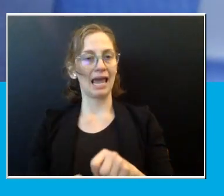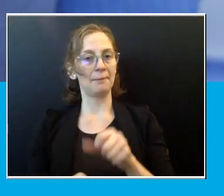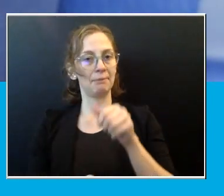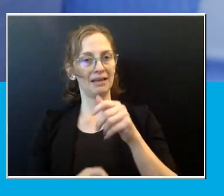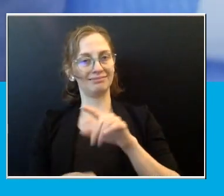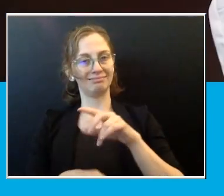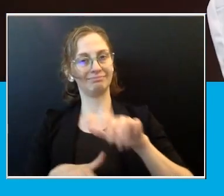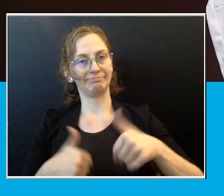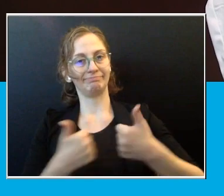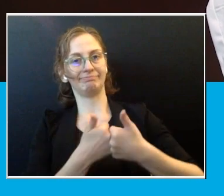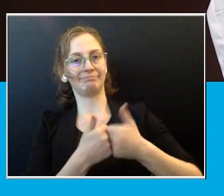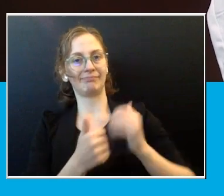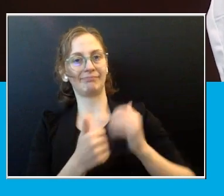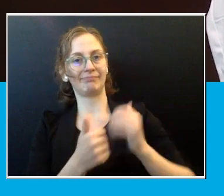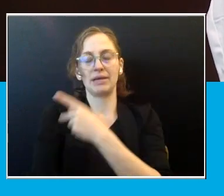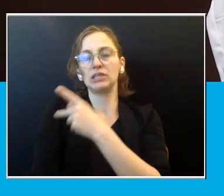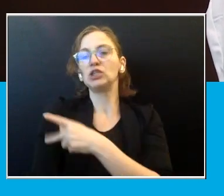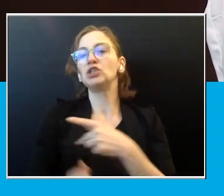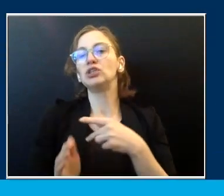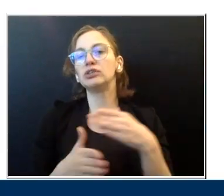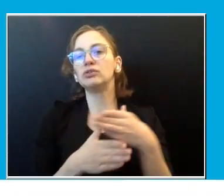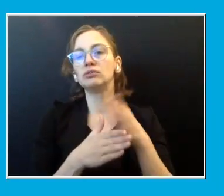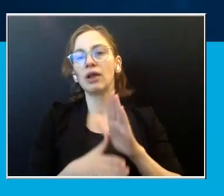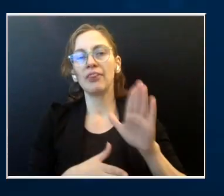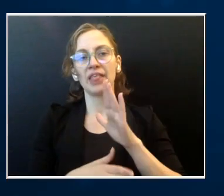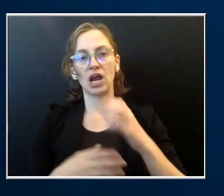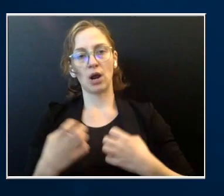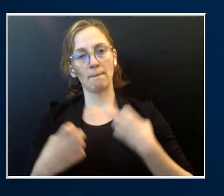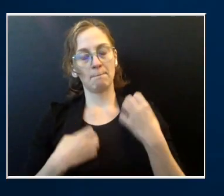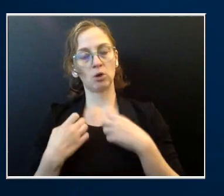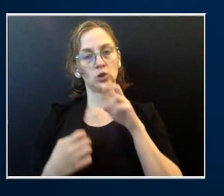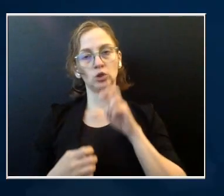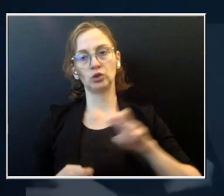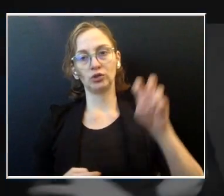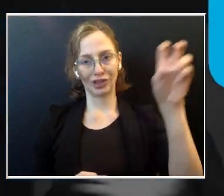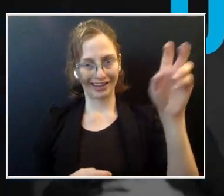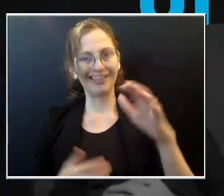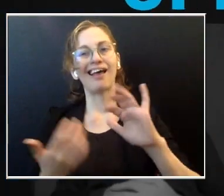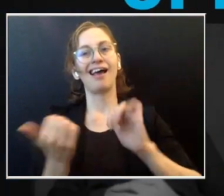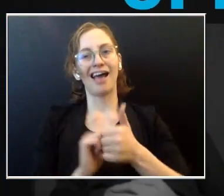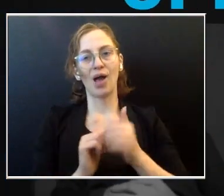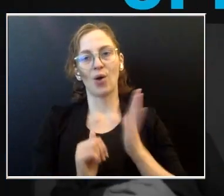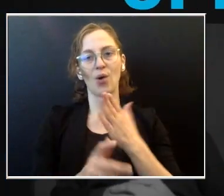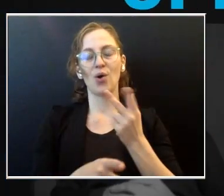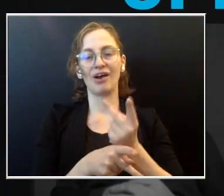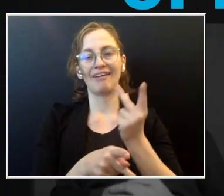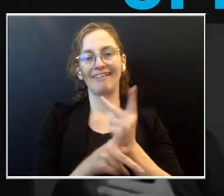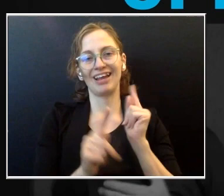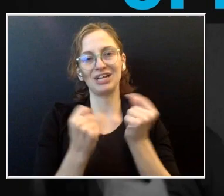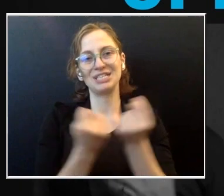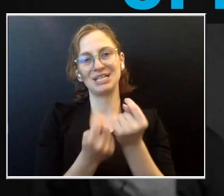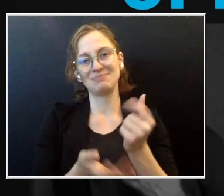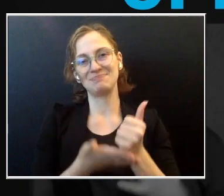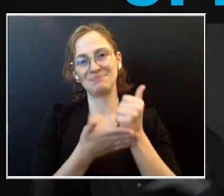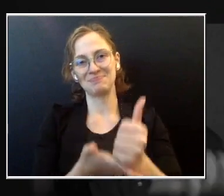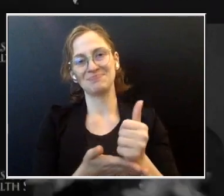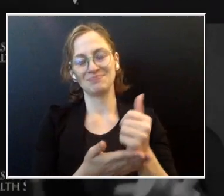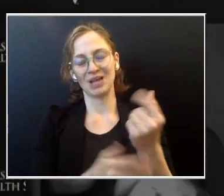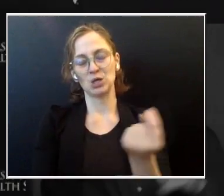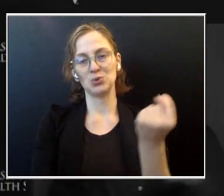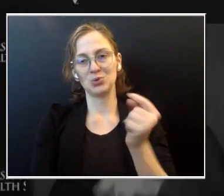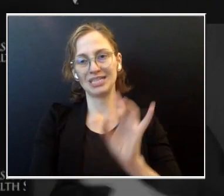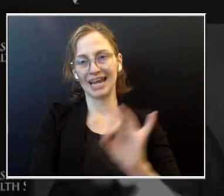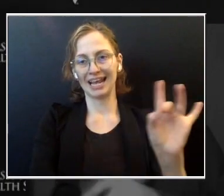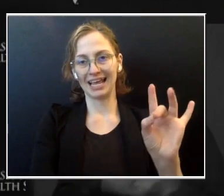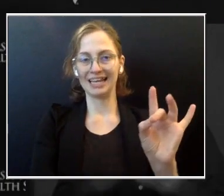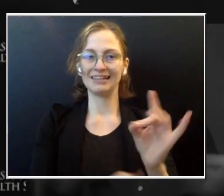emotional journey and how the care teams here guided them. Tuesday at 8. Subscribe to our Morning Medical Update and